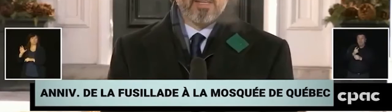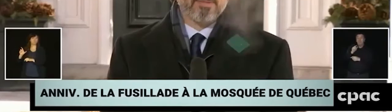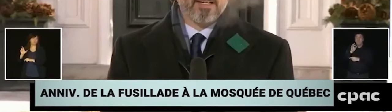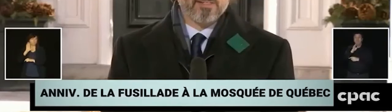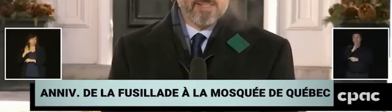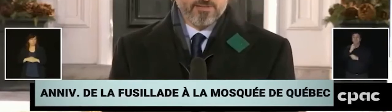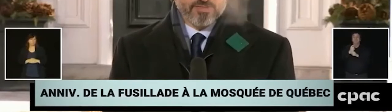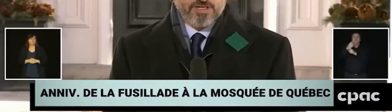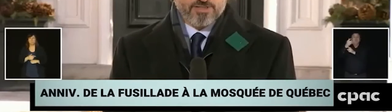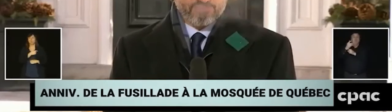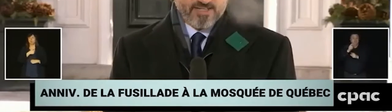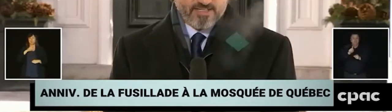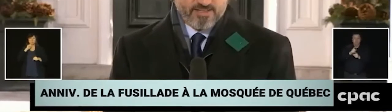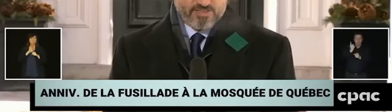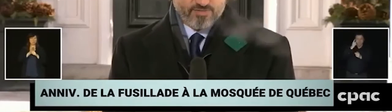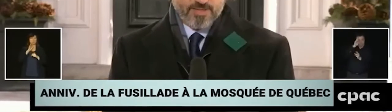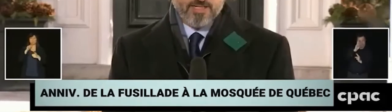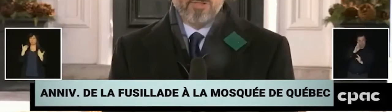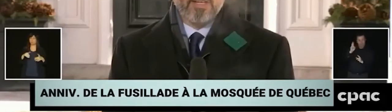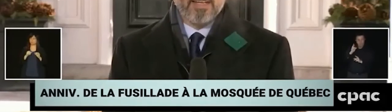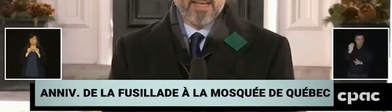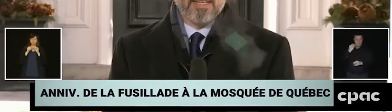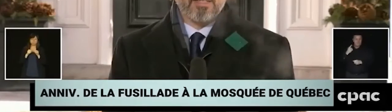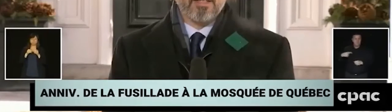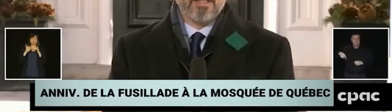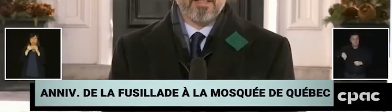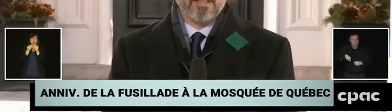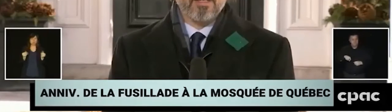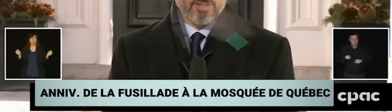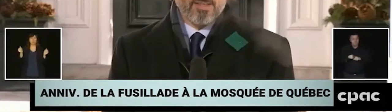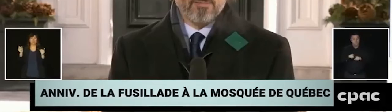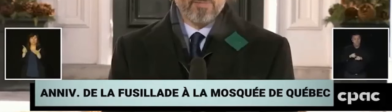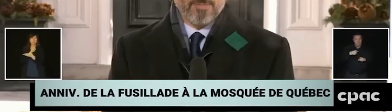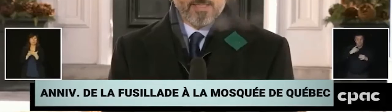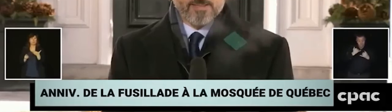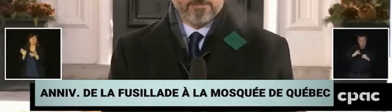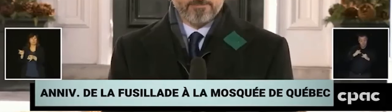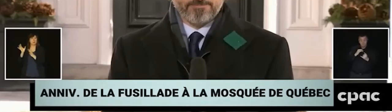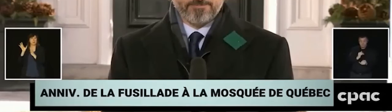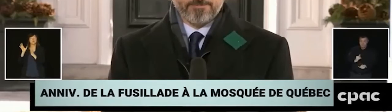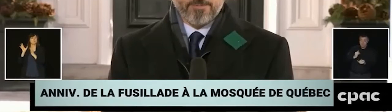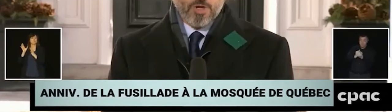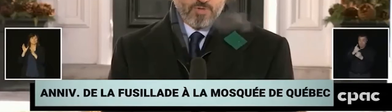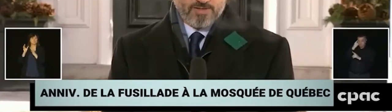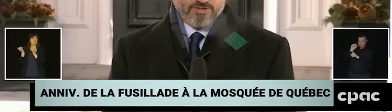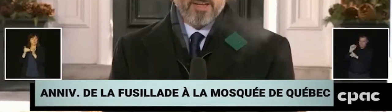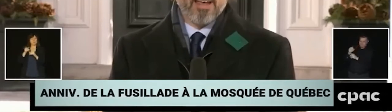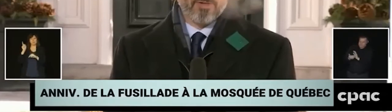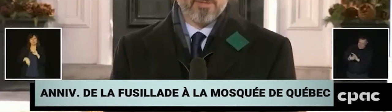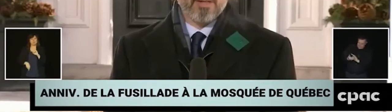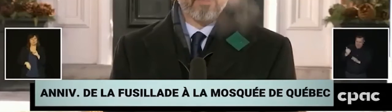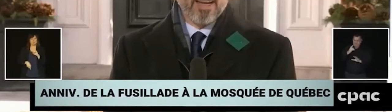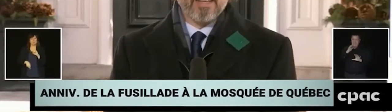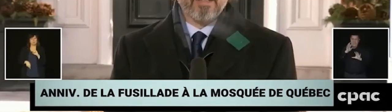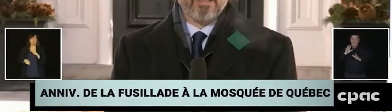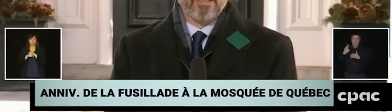will recommit ourselves to fighting the discrimination and hate that took them from us. No one should ever